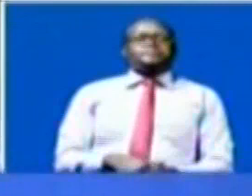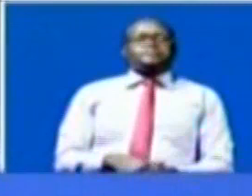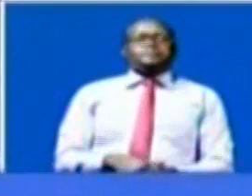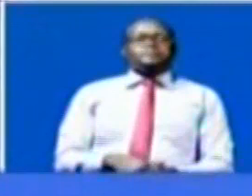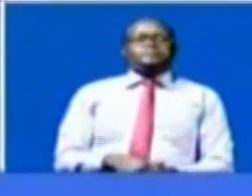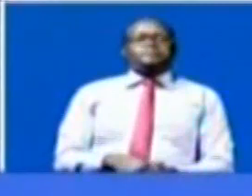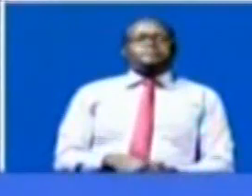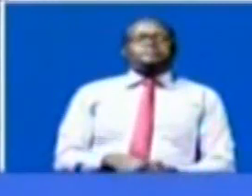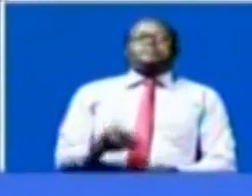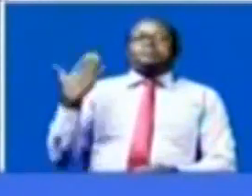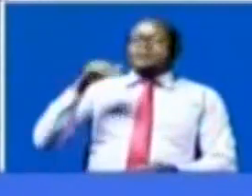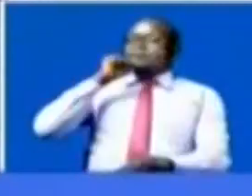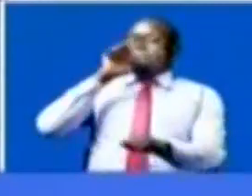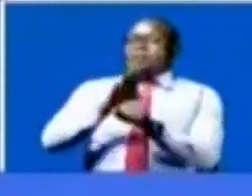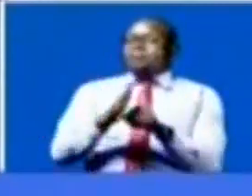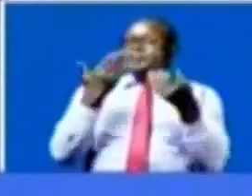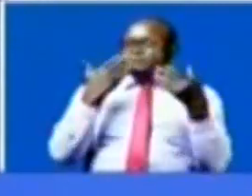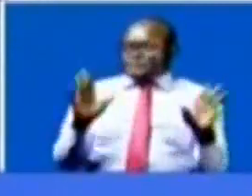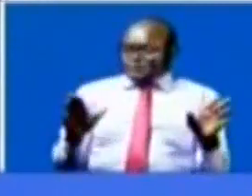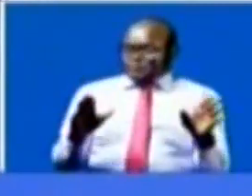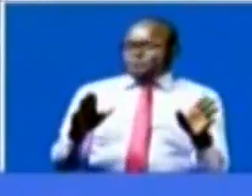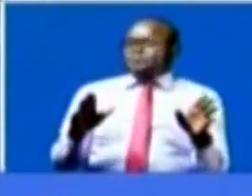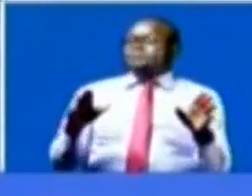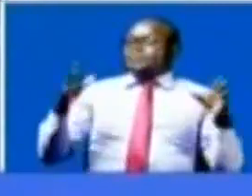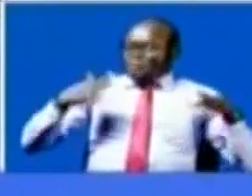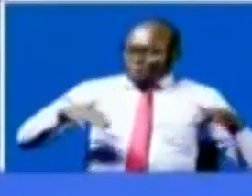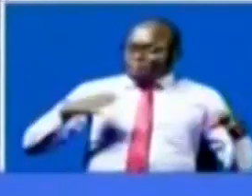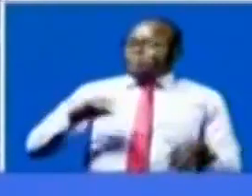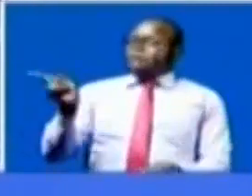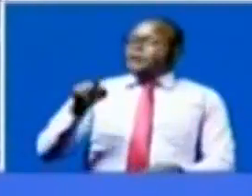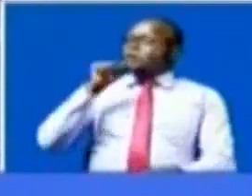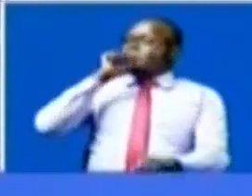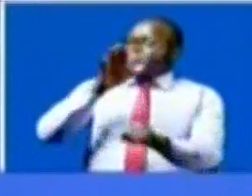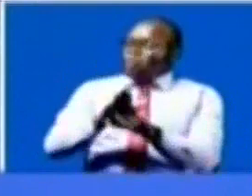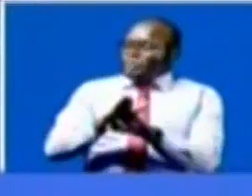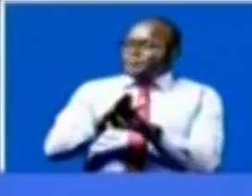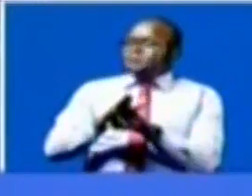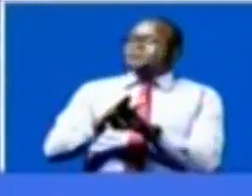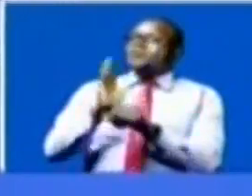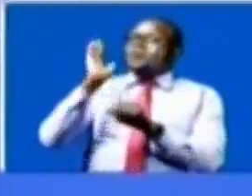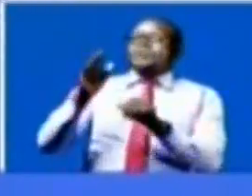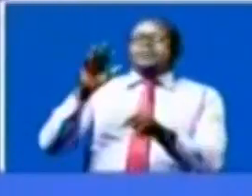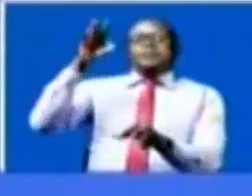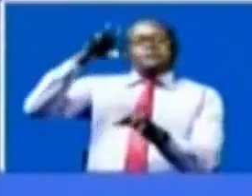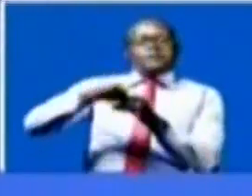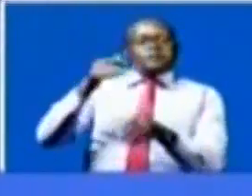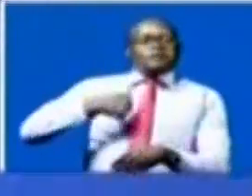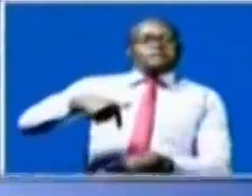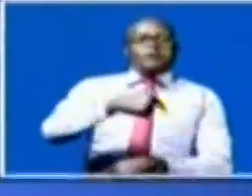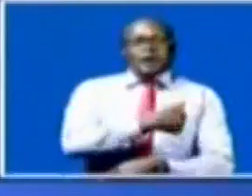ya kwamba tuliahidi wananchi wa Nairobi ya kwamba wakitupatia